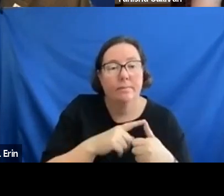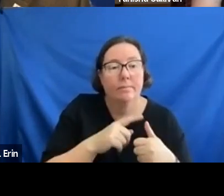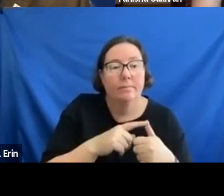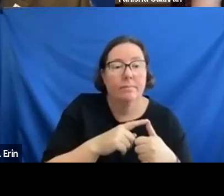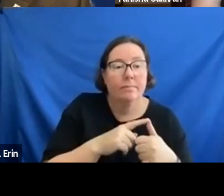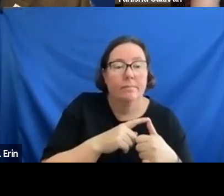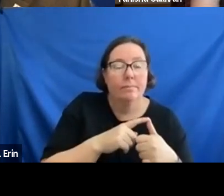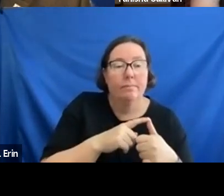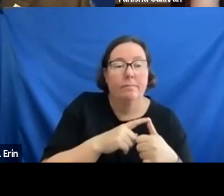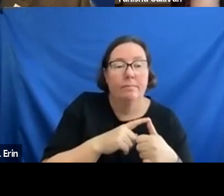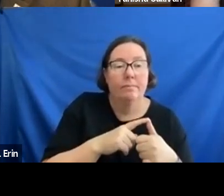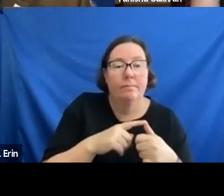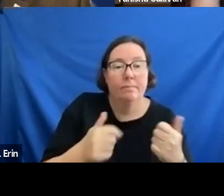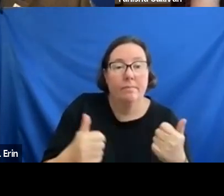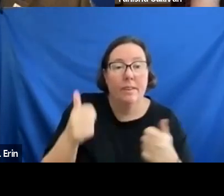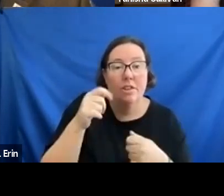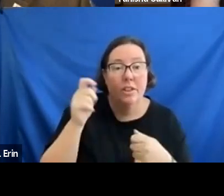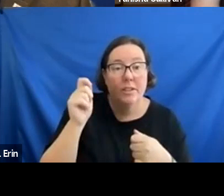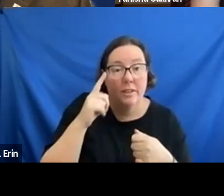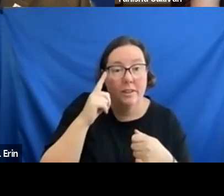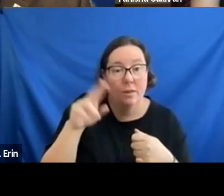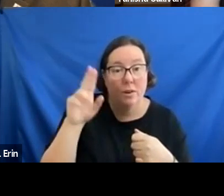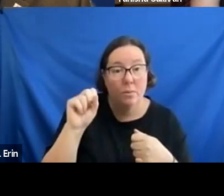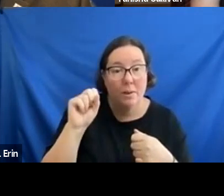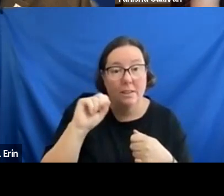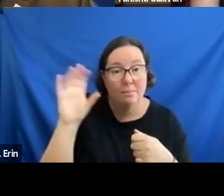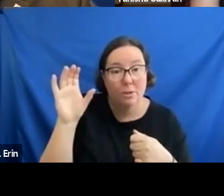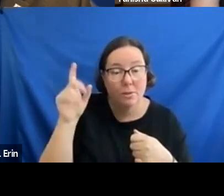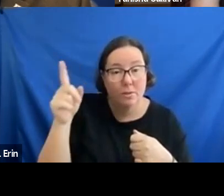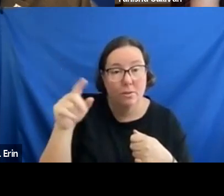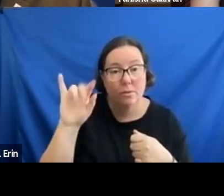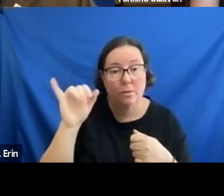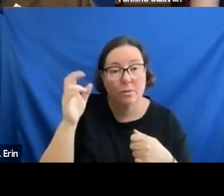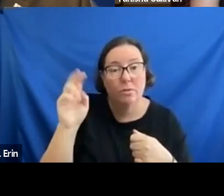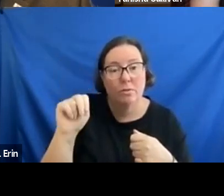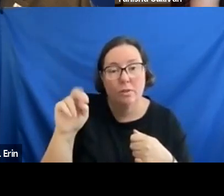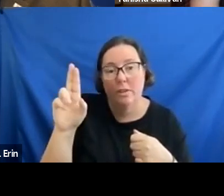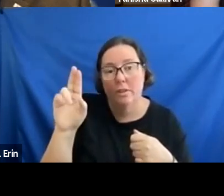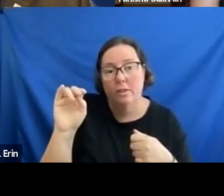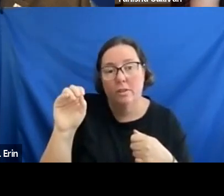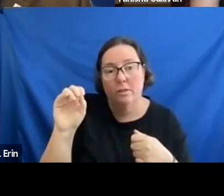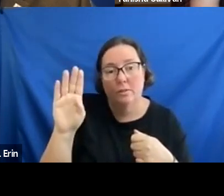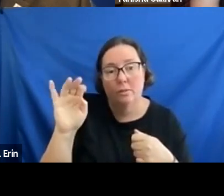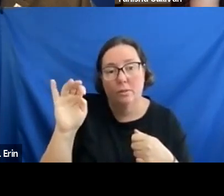the Chief Justice of the US Supreme Court, John Roberts, was very